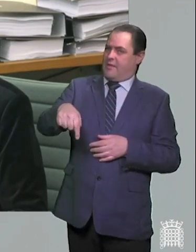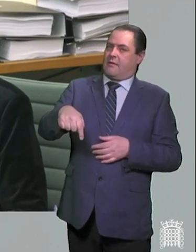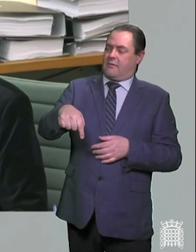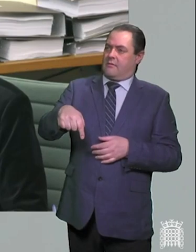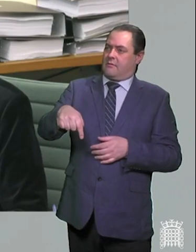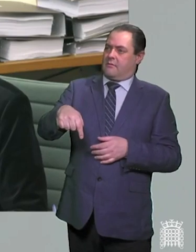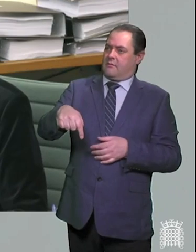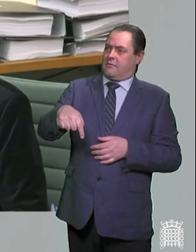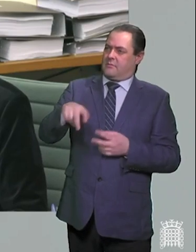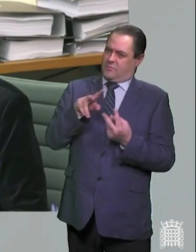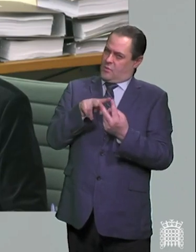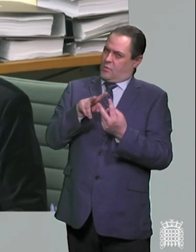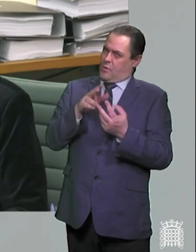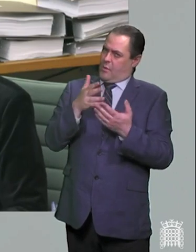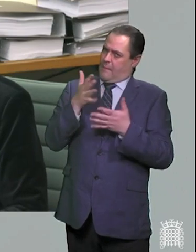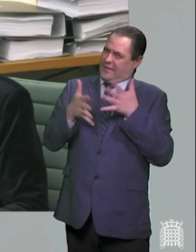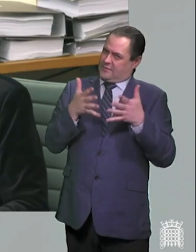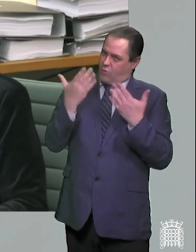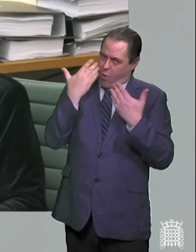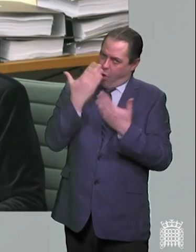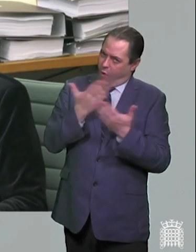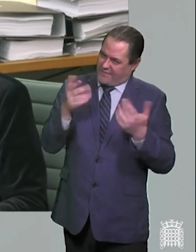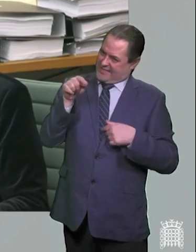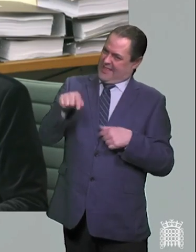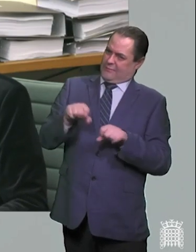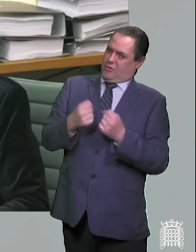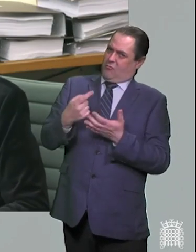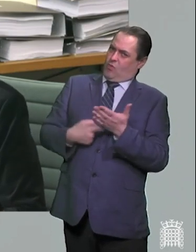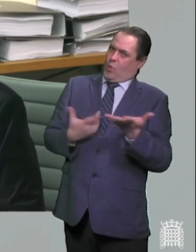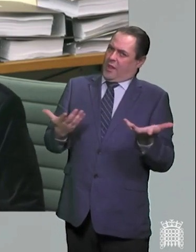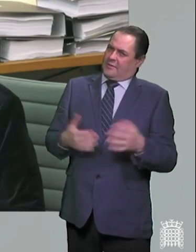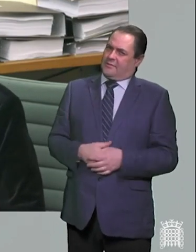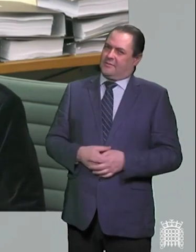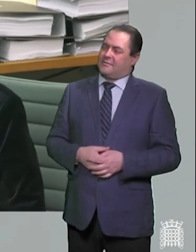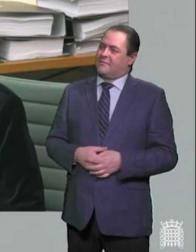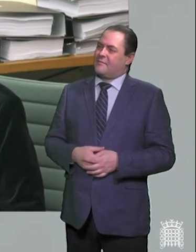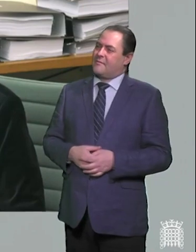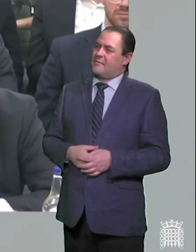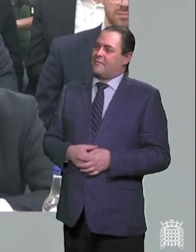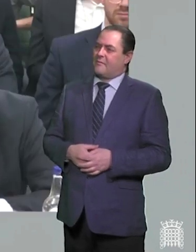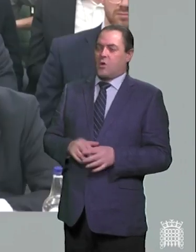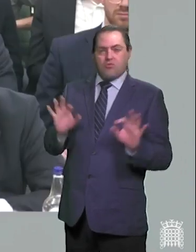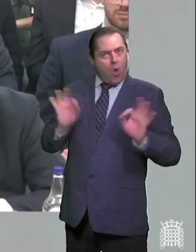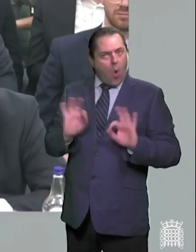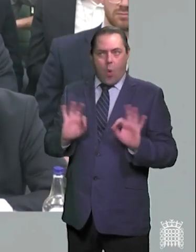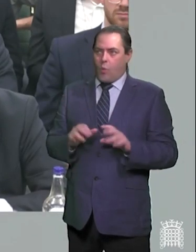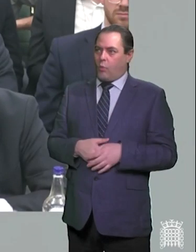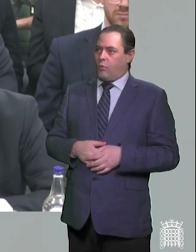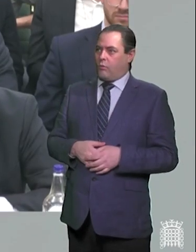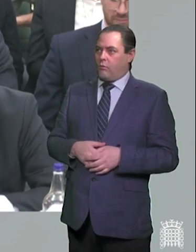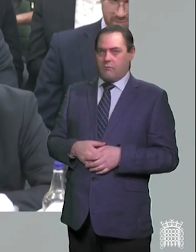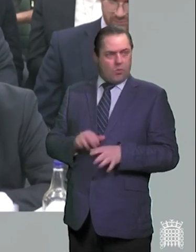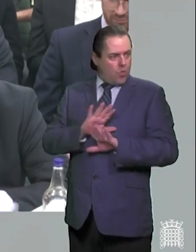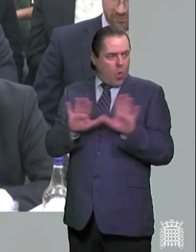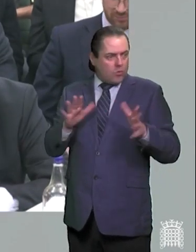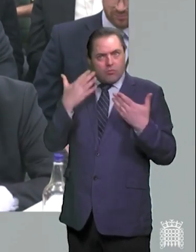there. So would it not have been obvious to you that the event was in breach of the guidance? No, and it's a measure of how unobvious it was to